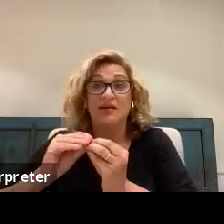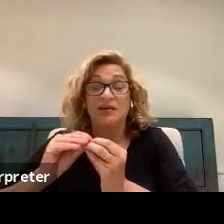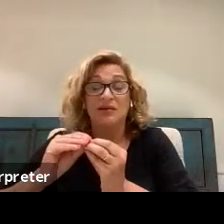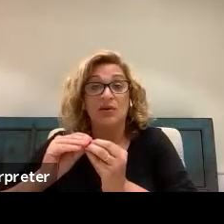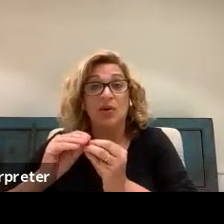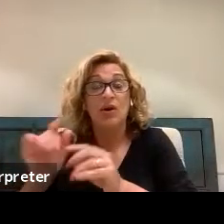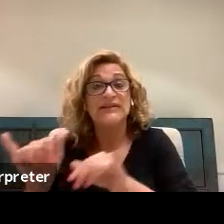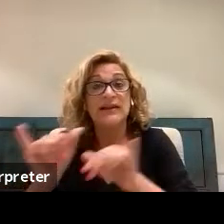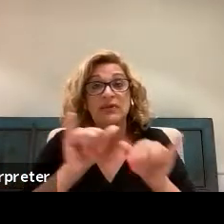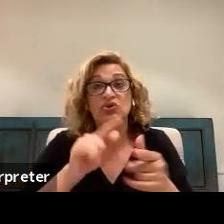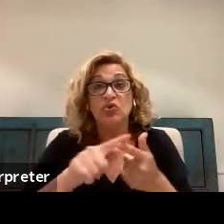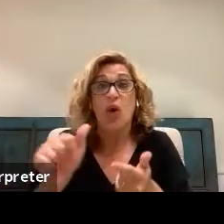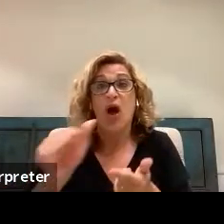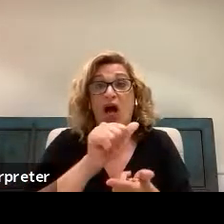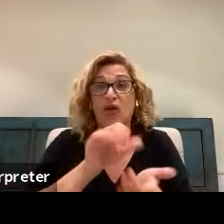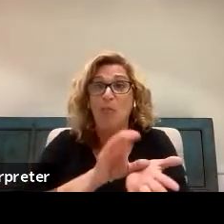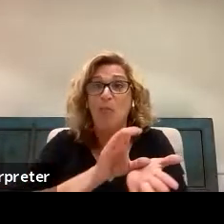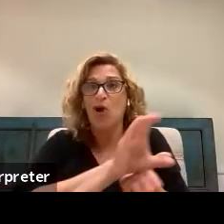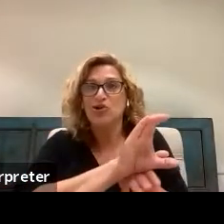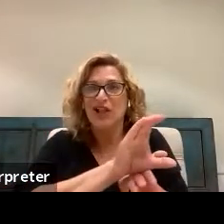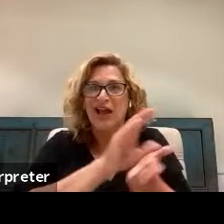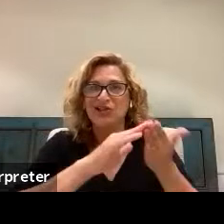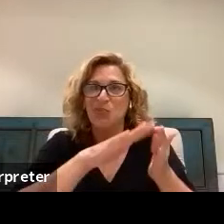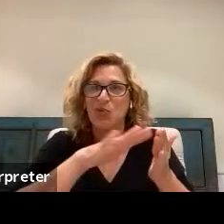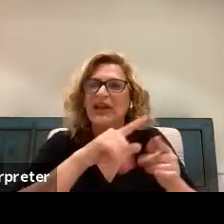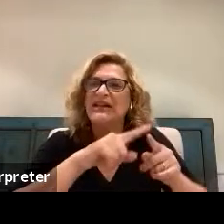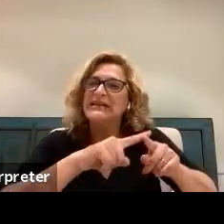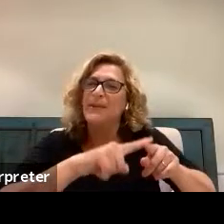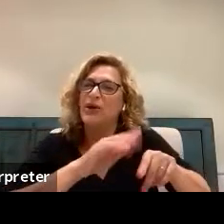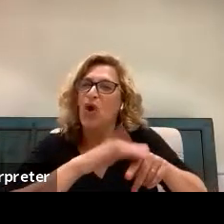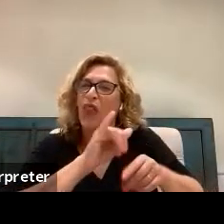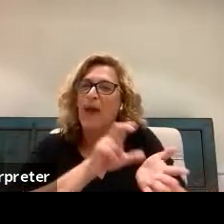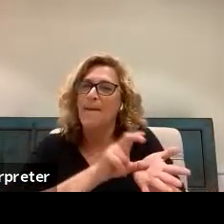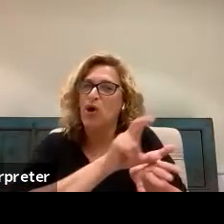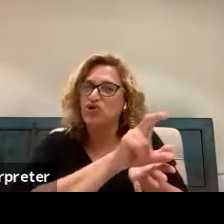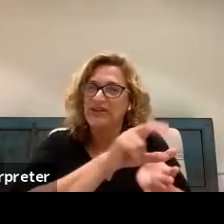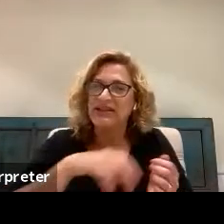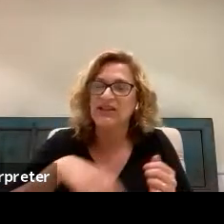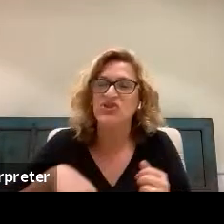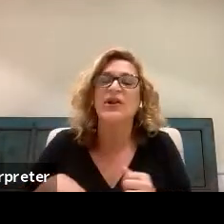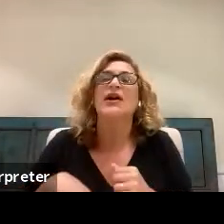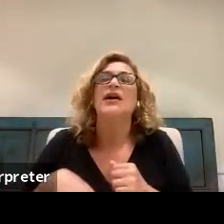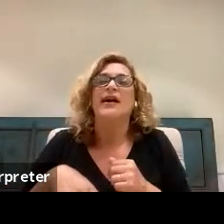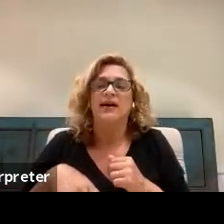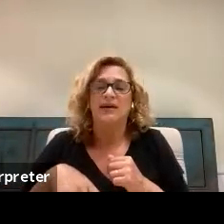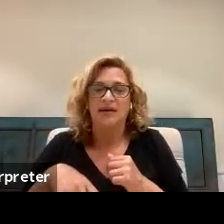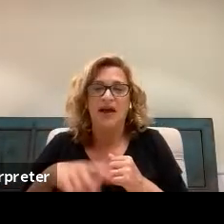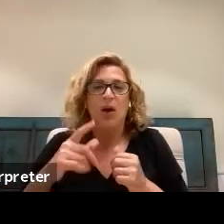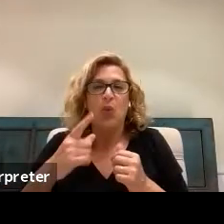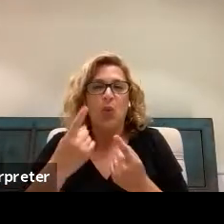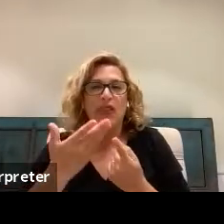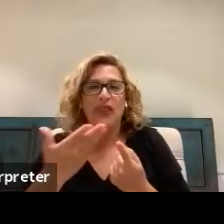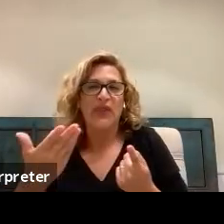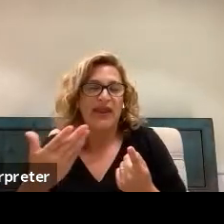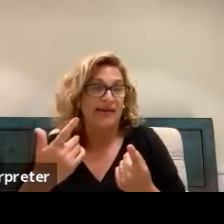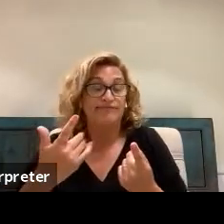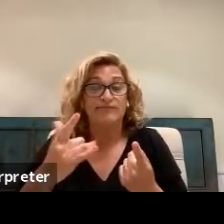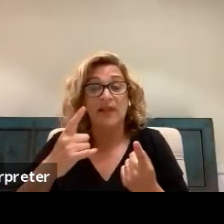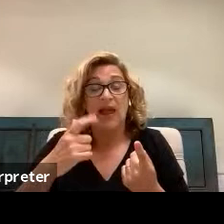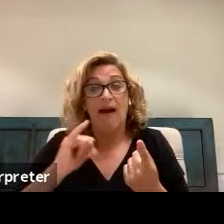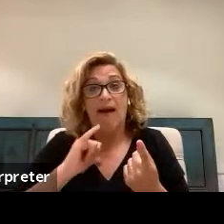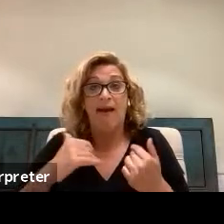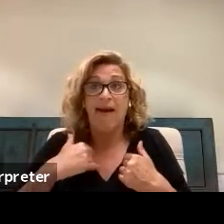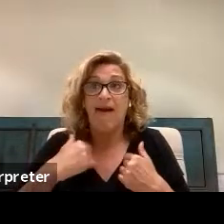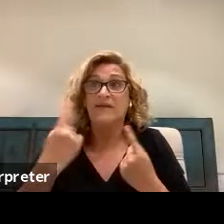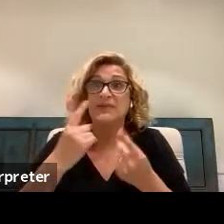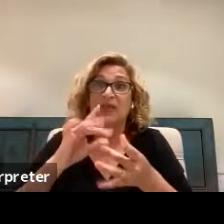communities, depending on the marginalization. One of the things that I often say is, I have this, it's not a joke, but it's this thing that I say,